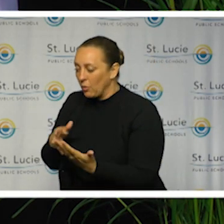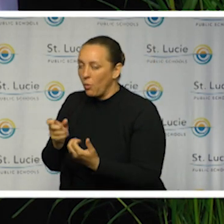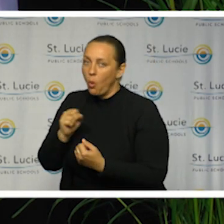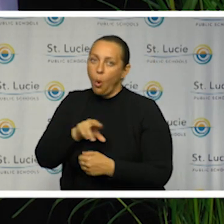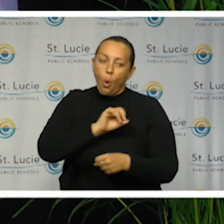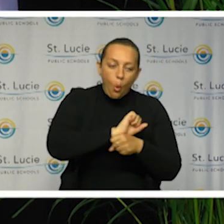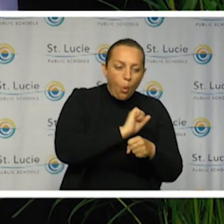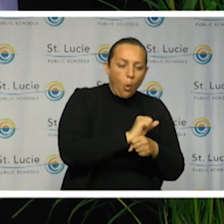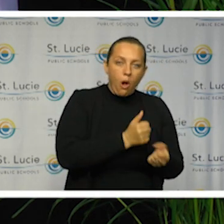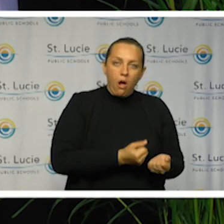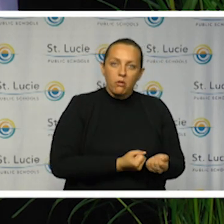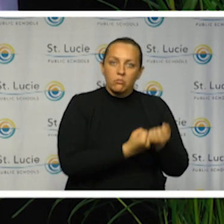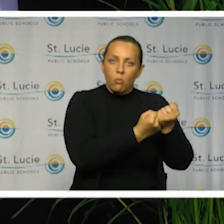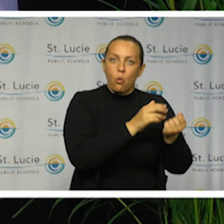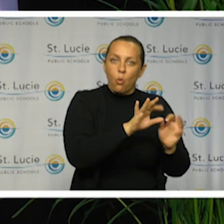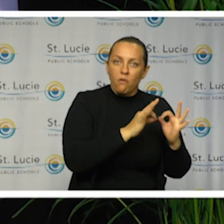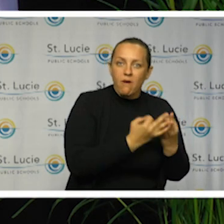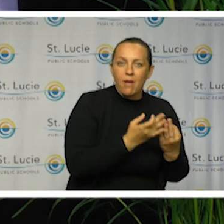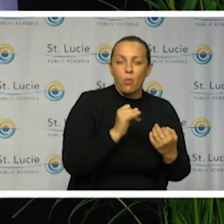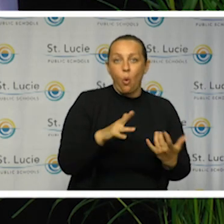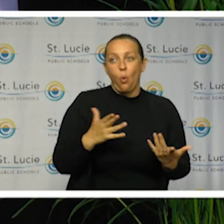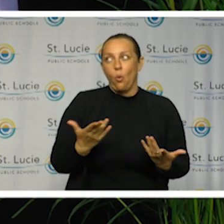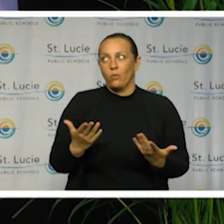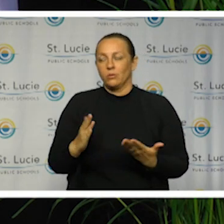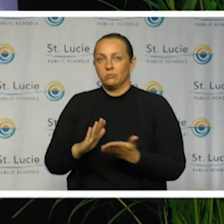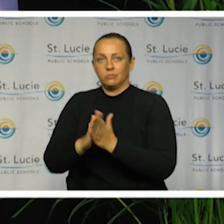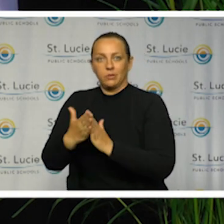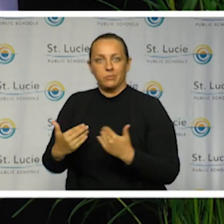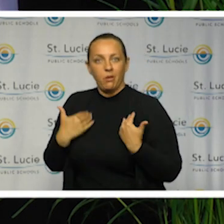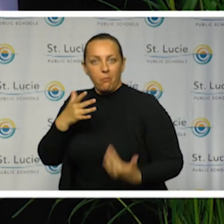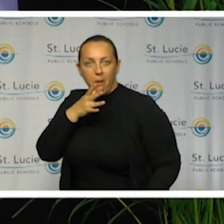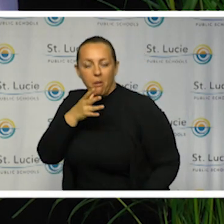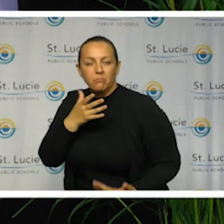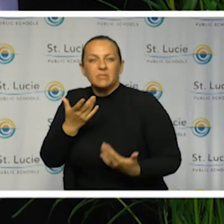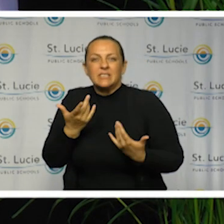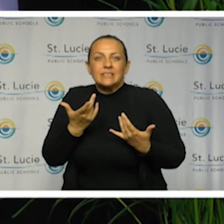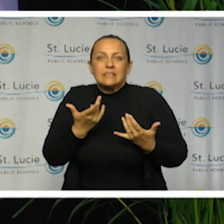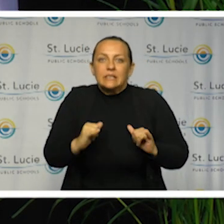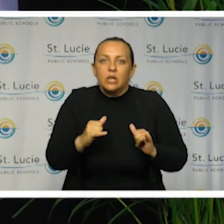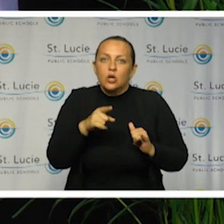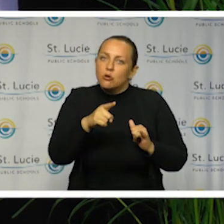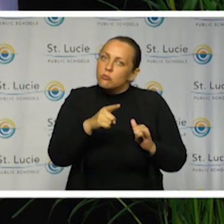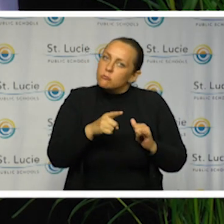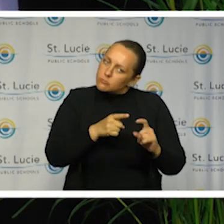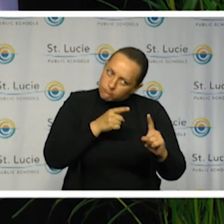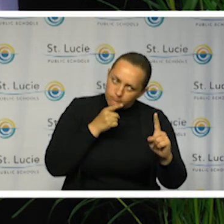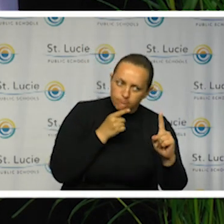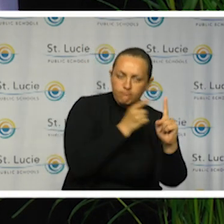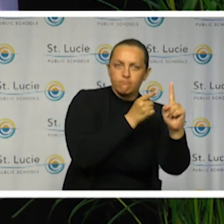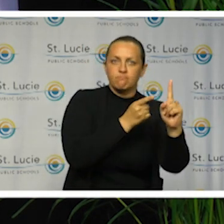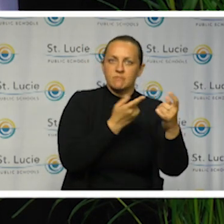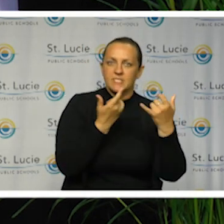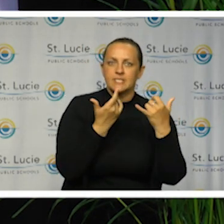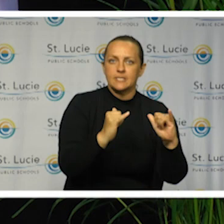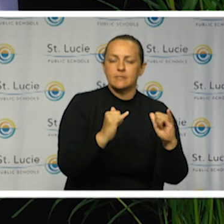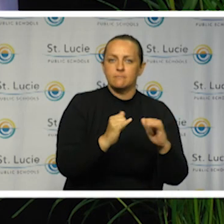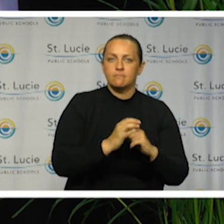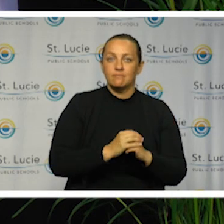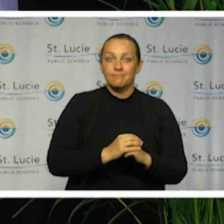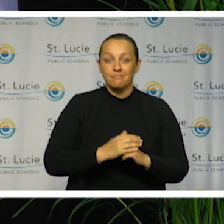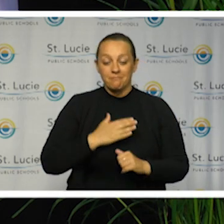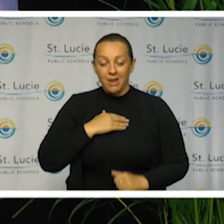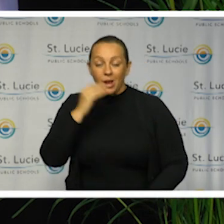work to help your family, or being a young mom, you've shown a great stick-to-it-ness. In my opinion,